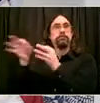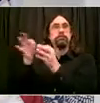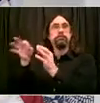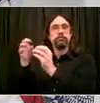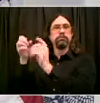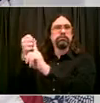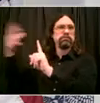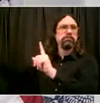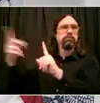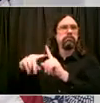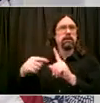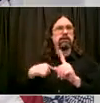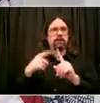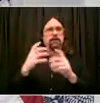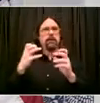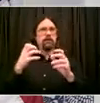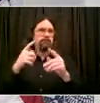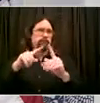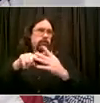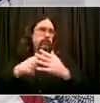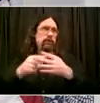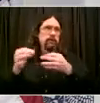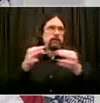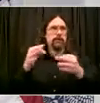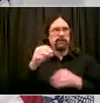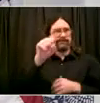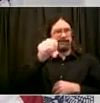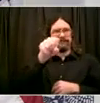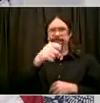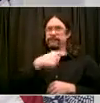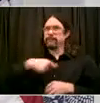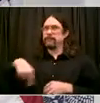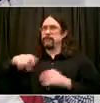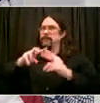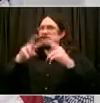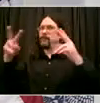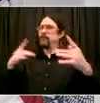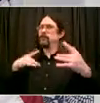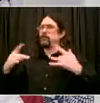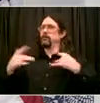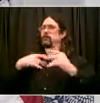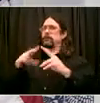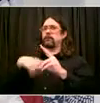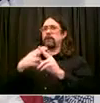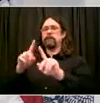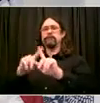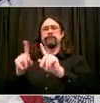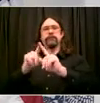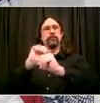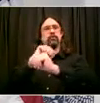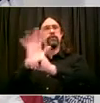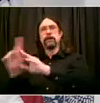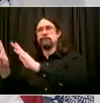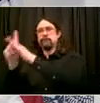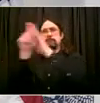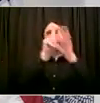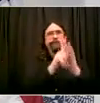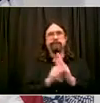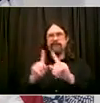Everyone wants to see the light at the end of the tunnel. And again, we see some indicators of some improvement lately in terms of the overall